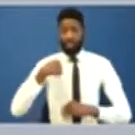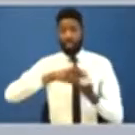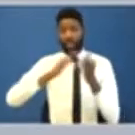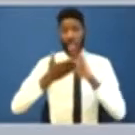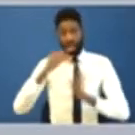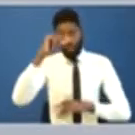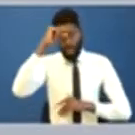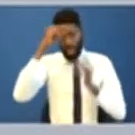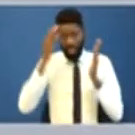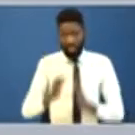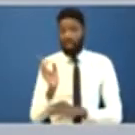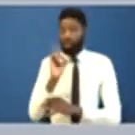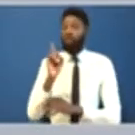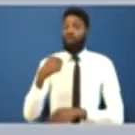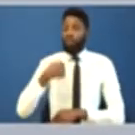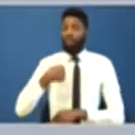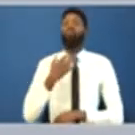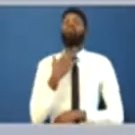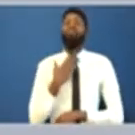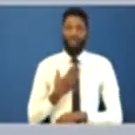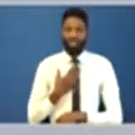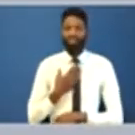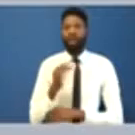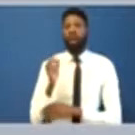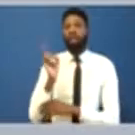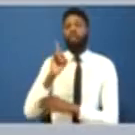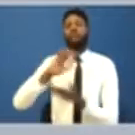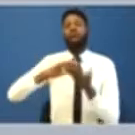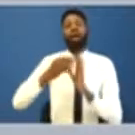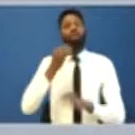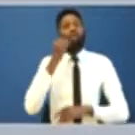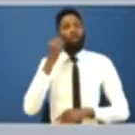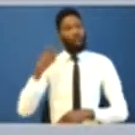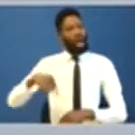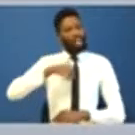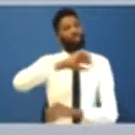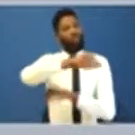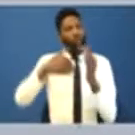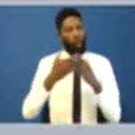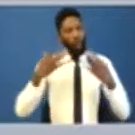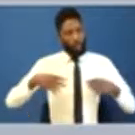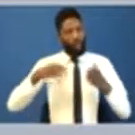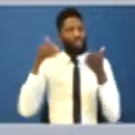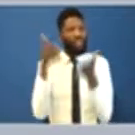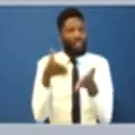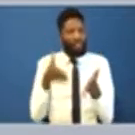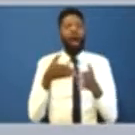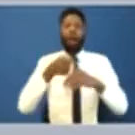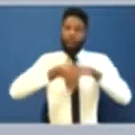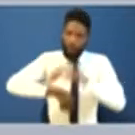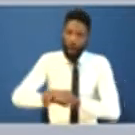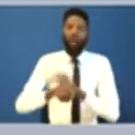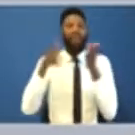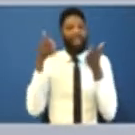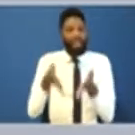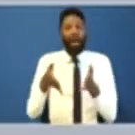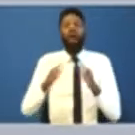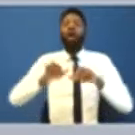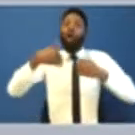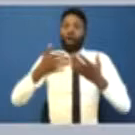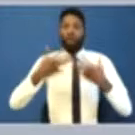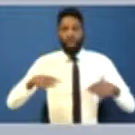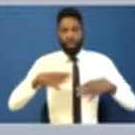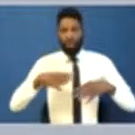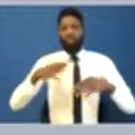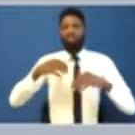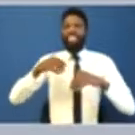nairobi i would want to make nairobi a home for all of us who are here who are born here or those who